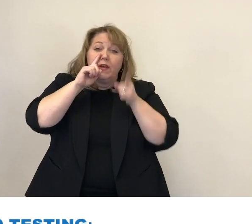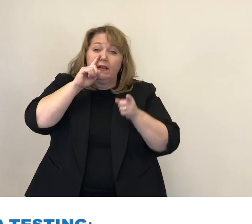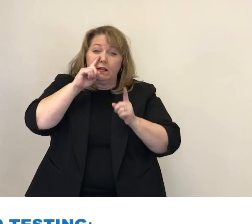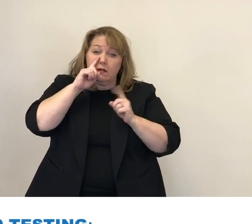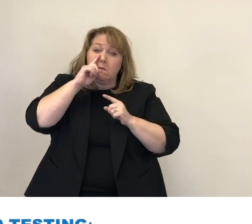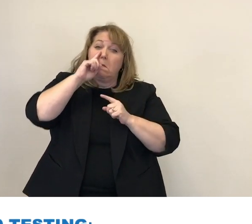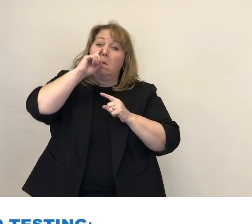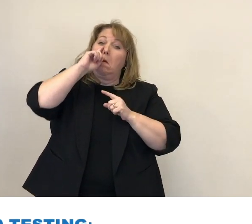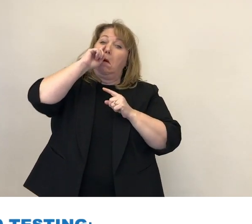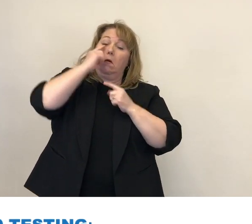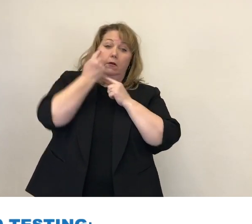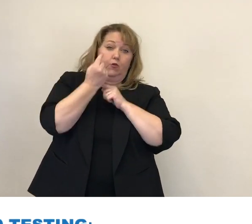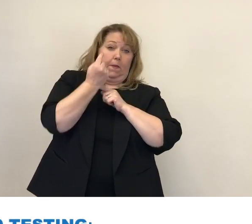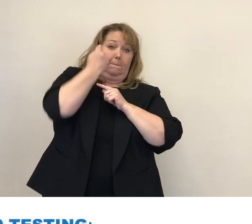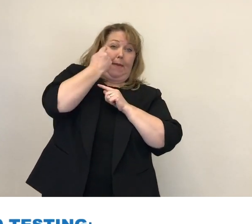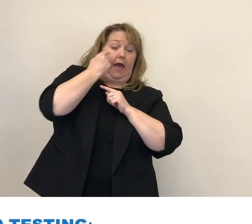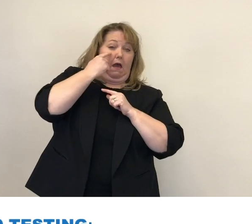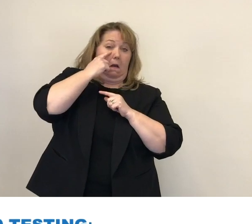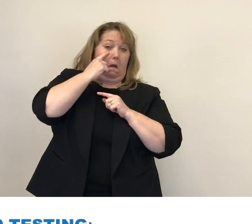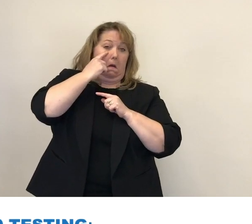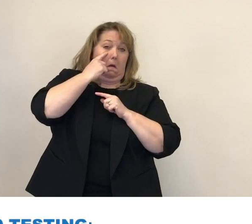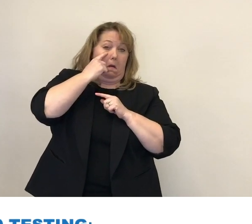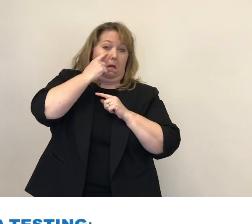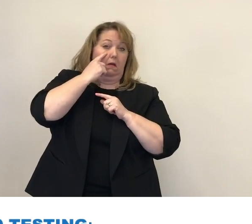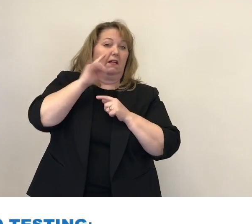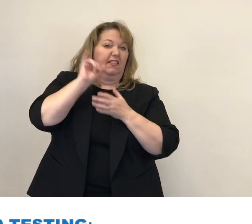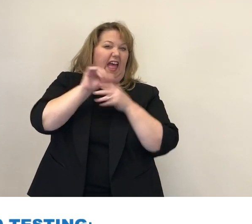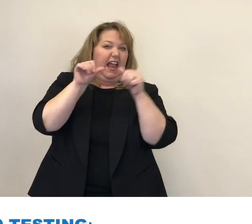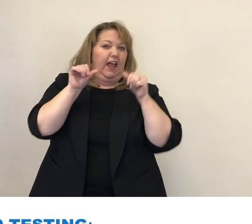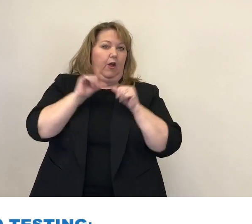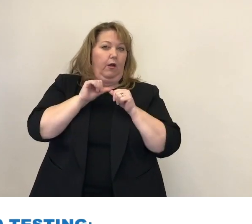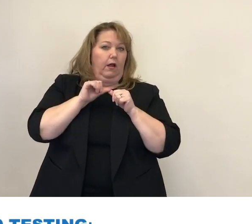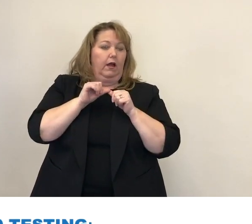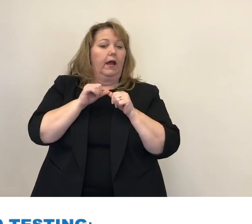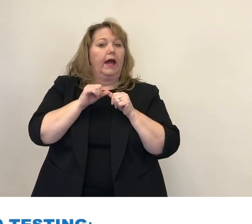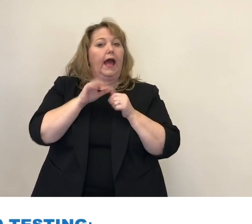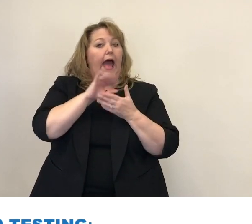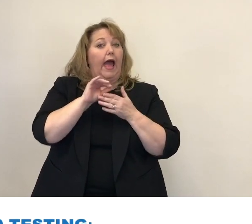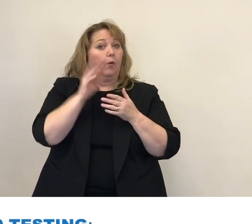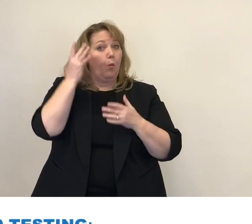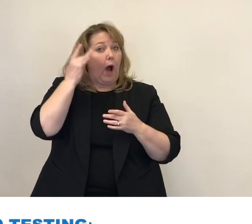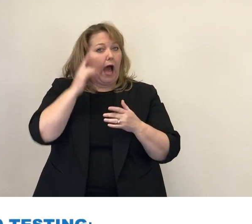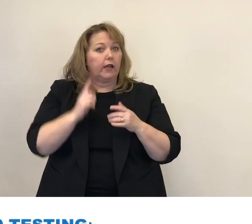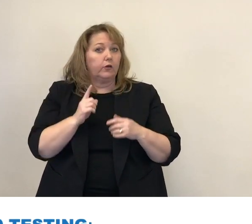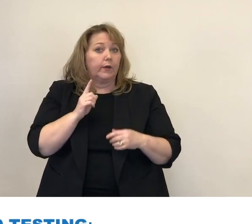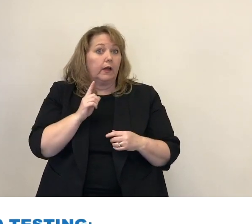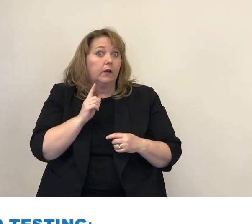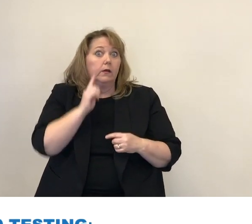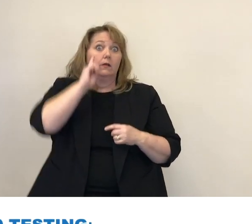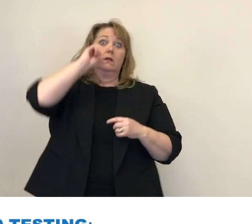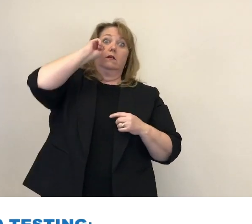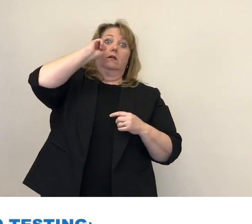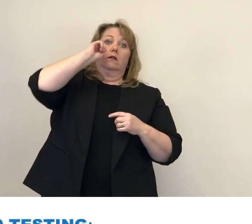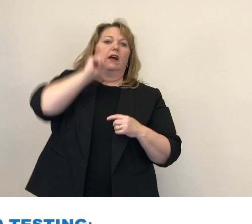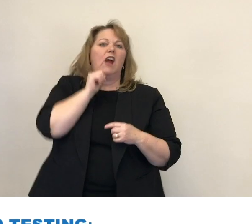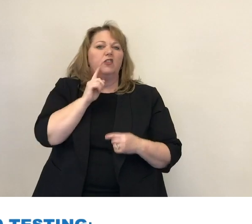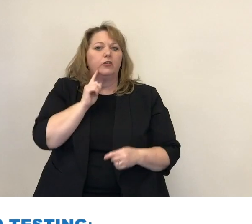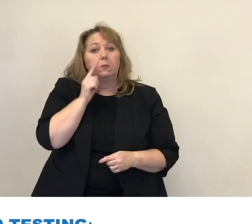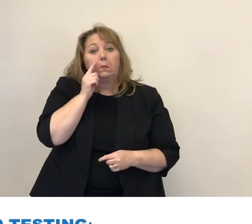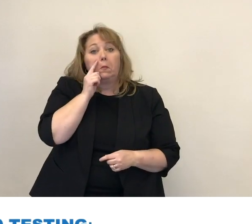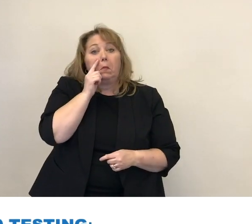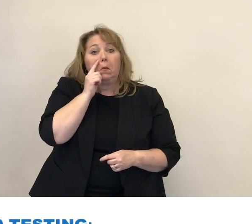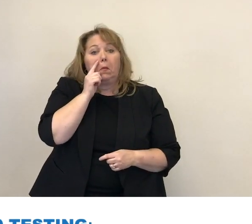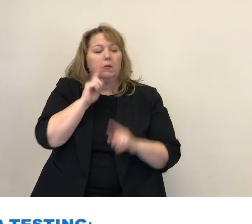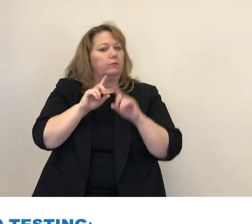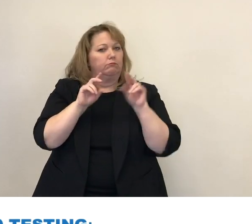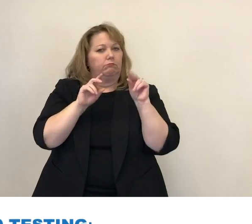back if it's a nasopharyngeal swab that you're getting. And that's performed so that the virus, which is in that area of the body, will get on the